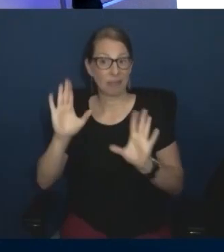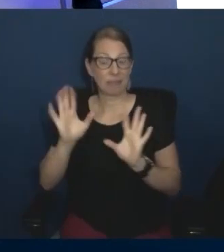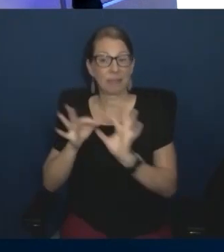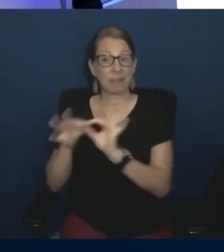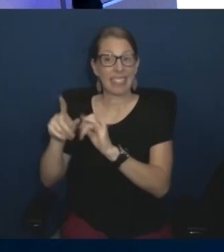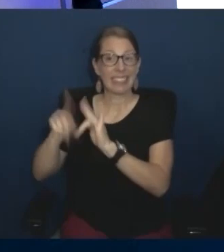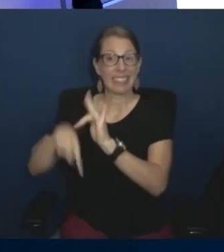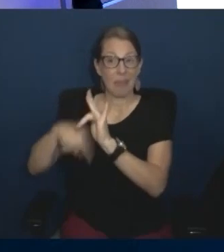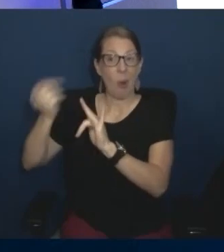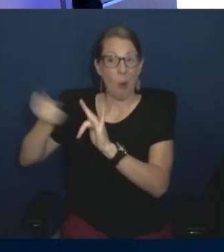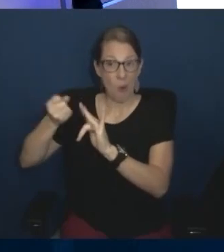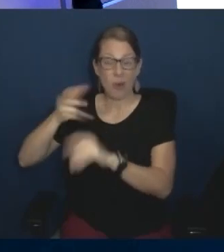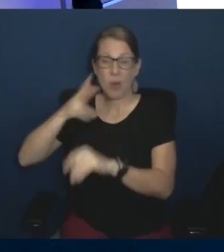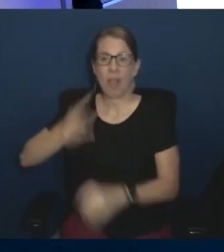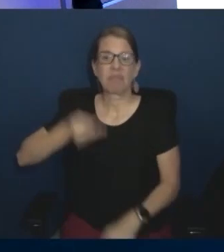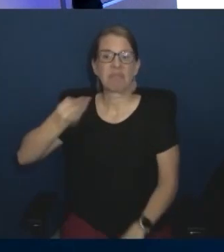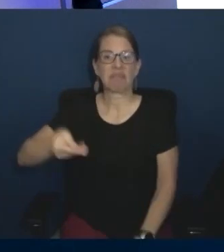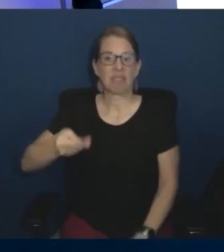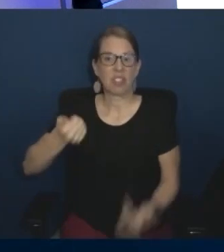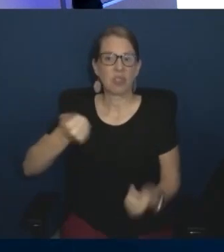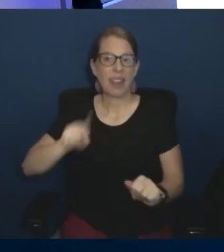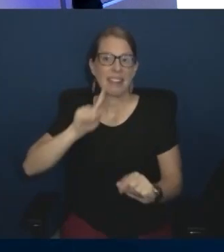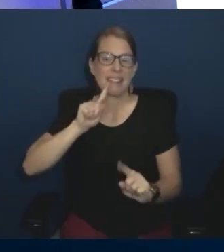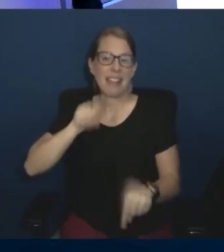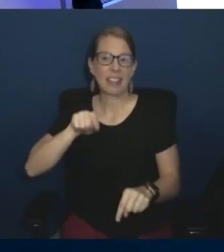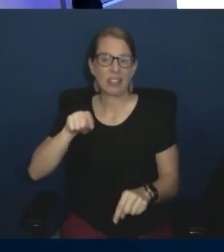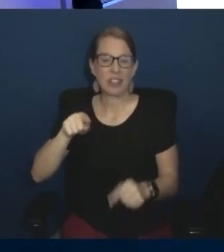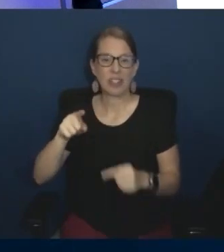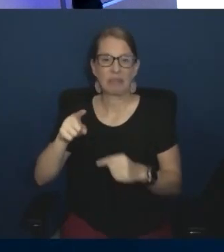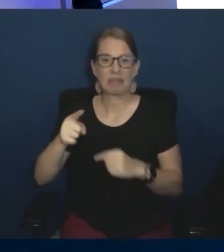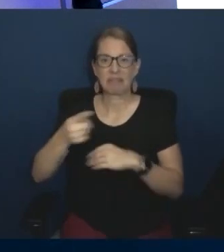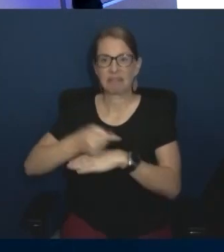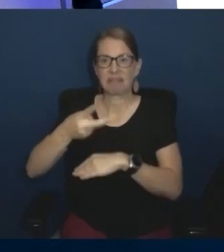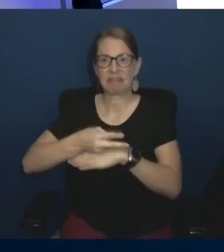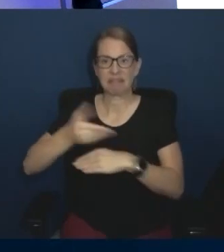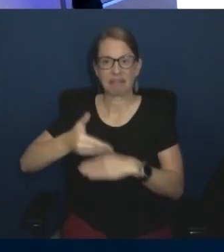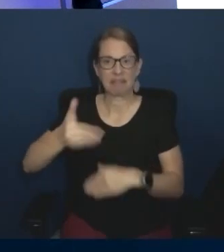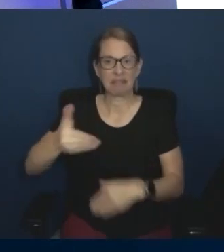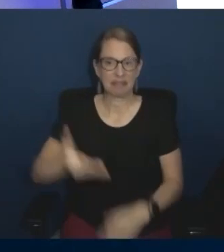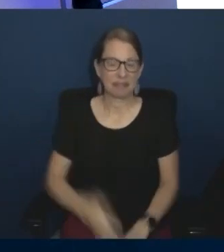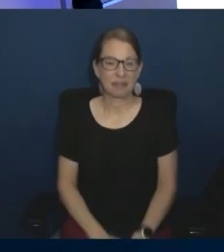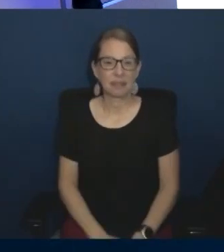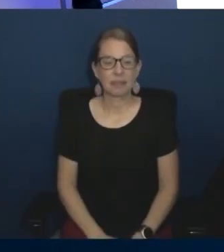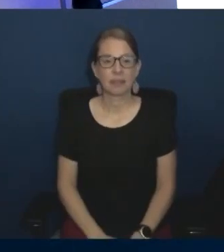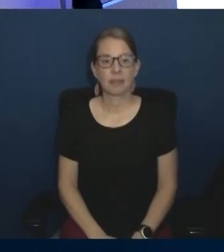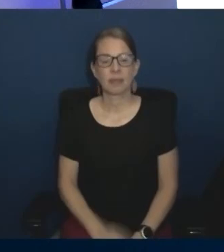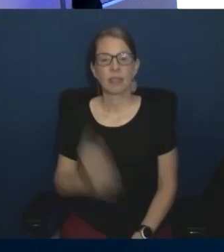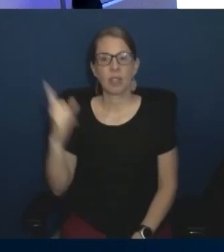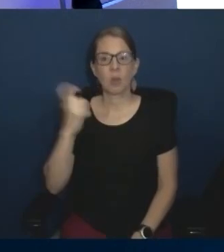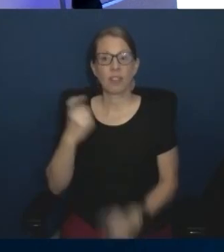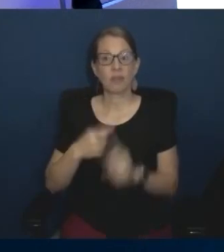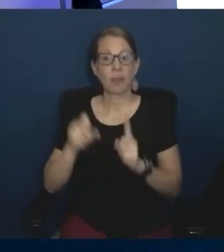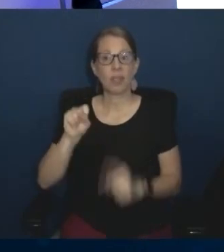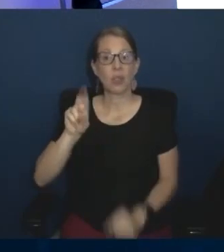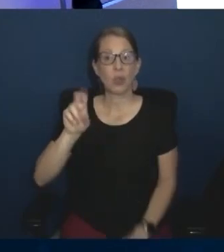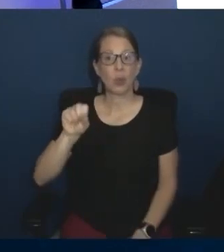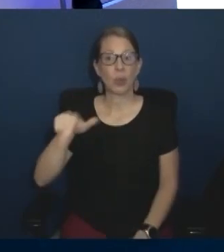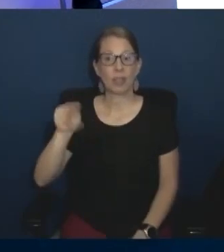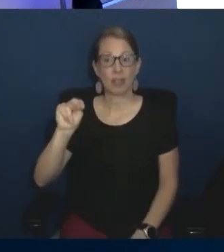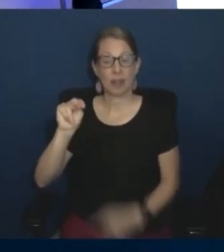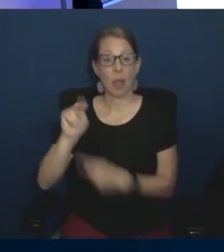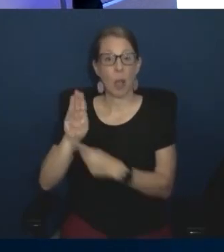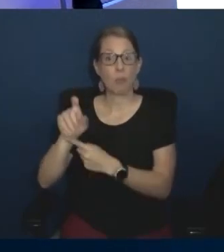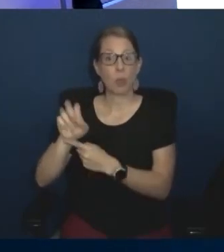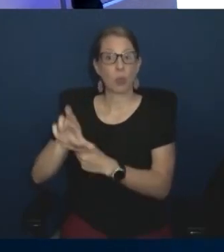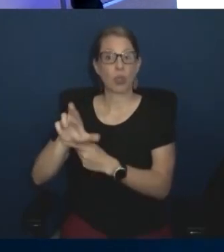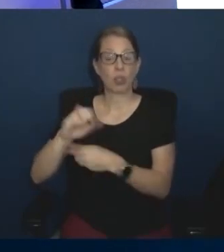them along, and we will try to get to those in the next couple of days. But here's one from Susan. Is the makeup of the booster the same